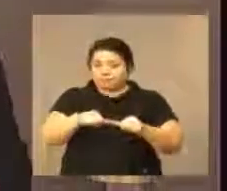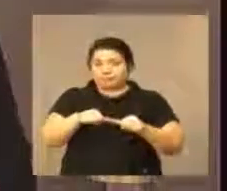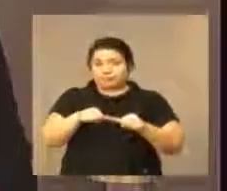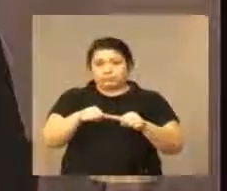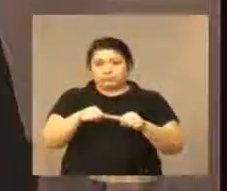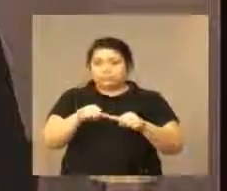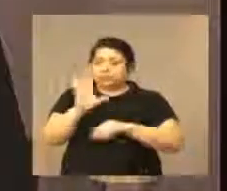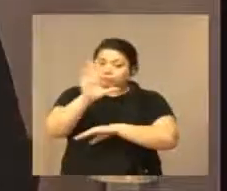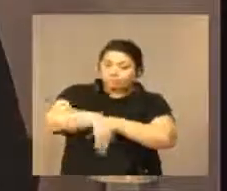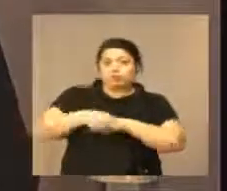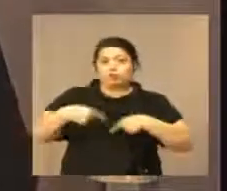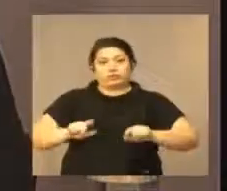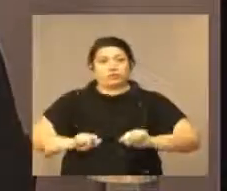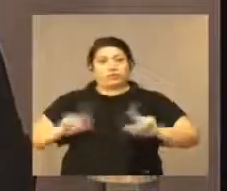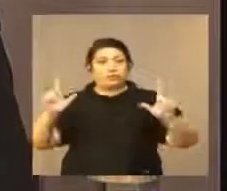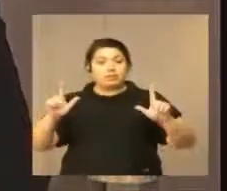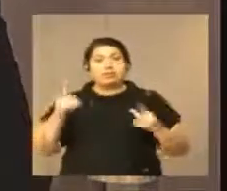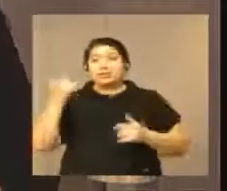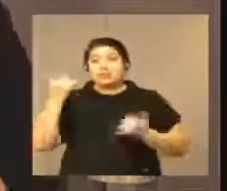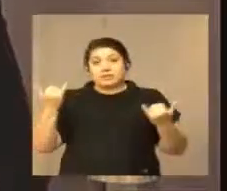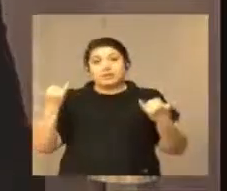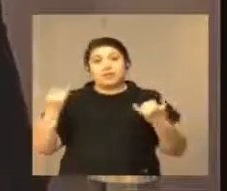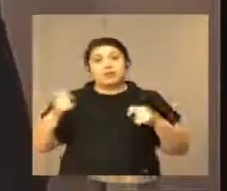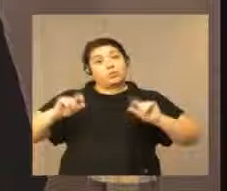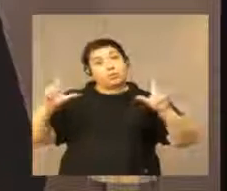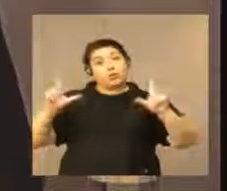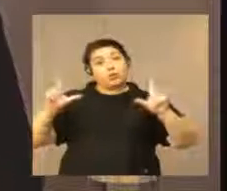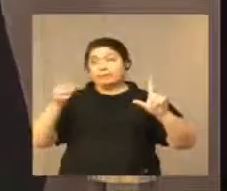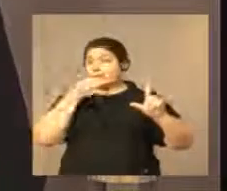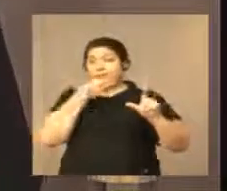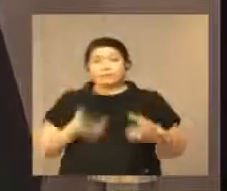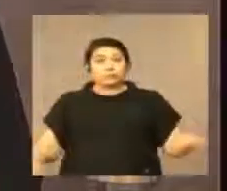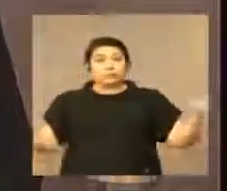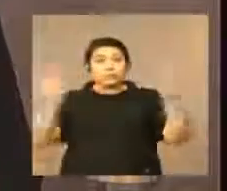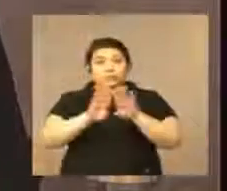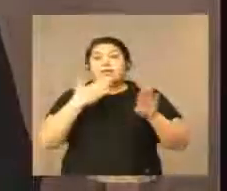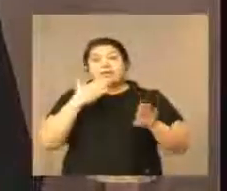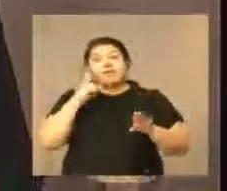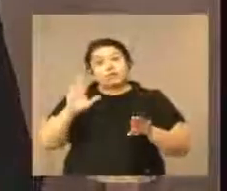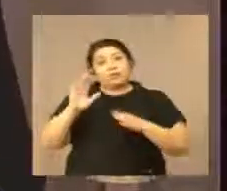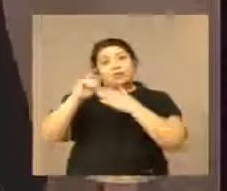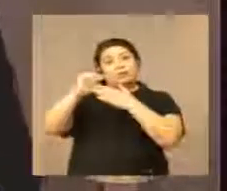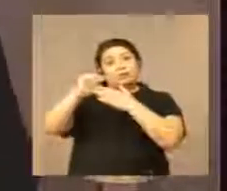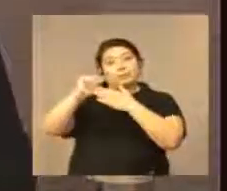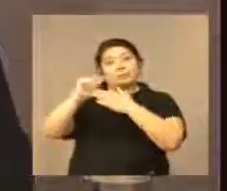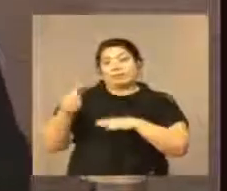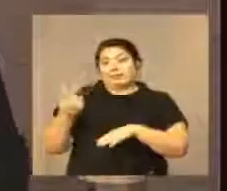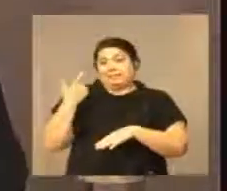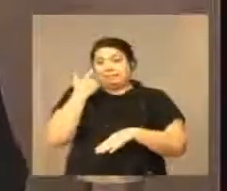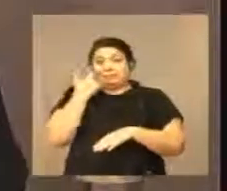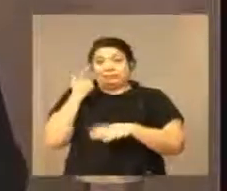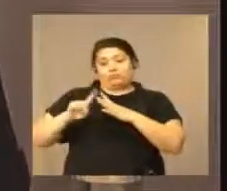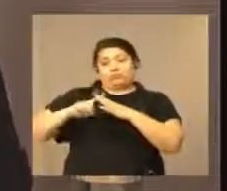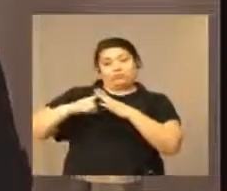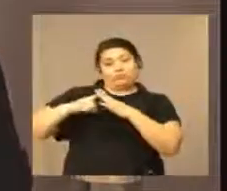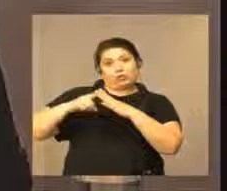so we are now at the conclusion of our webinar, and I want to thank our leadership panel as well from earlier. Some of you are